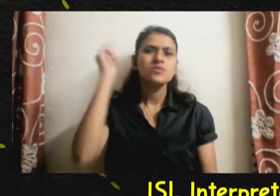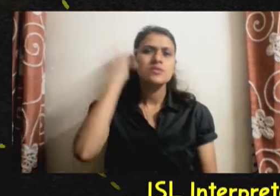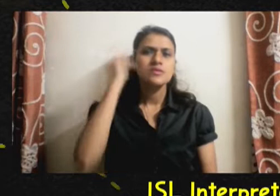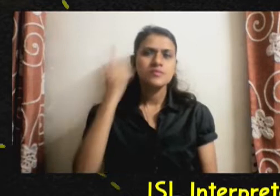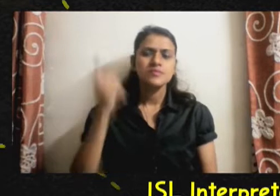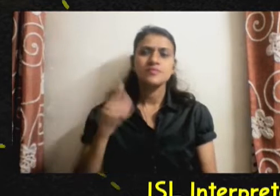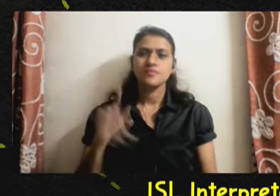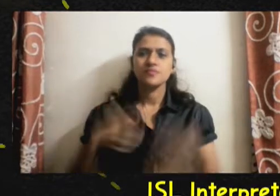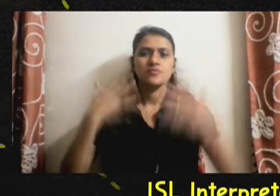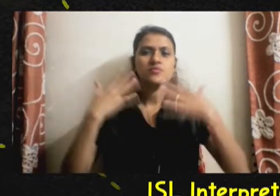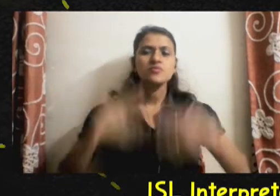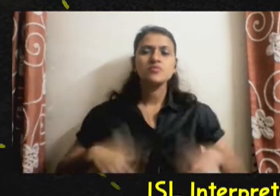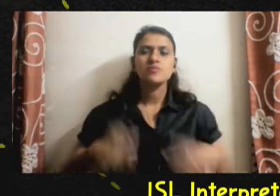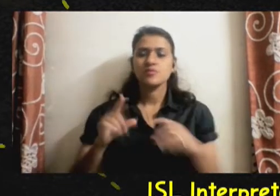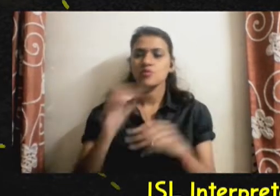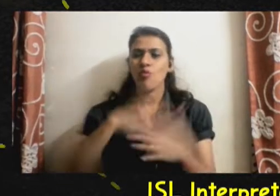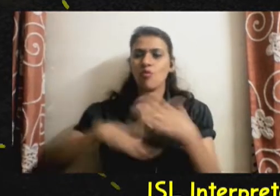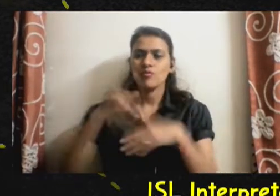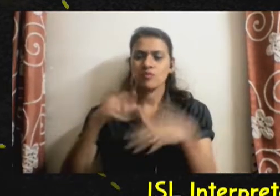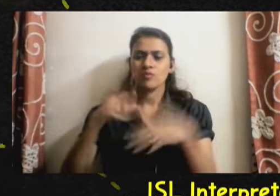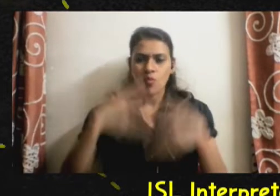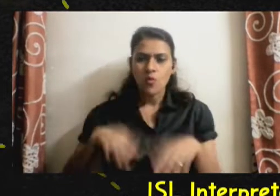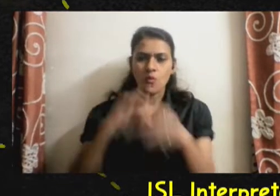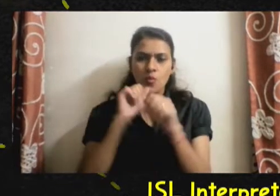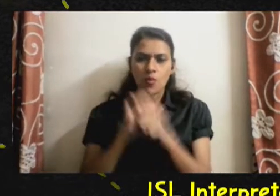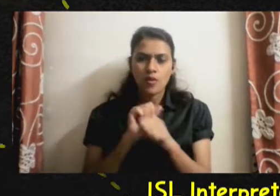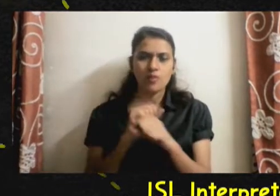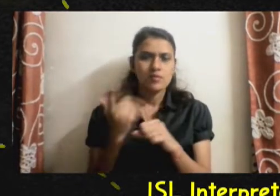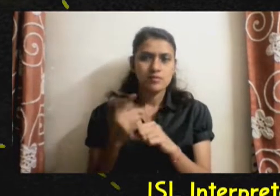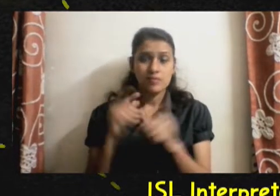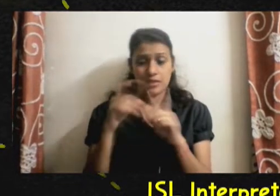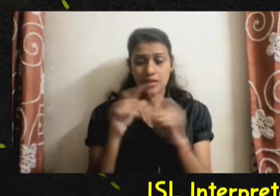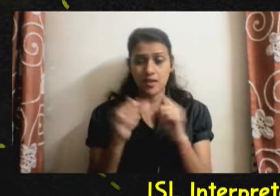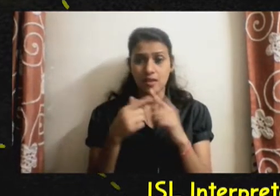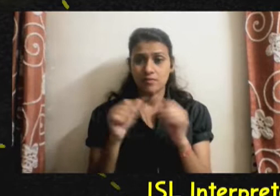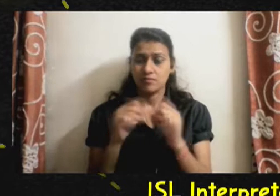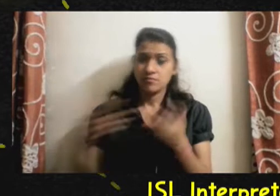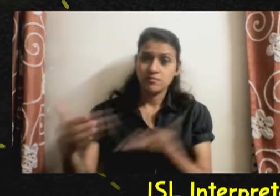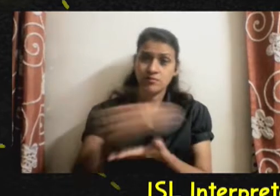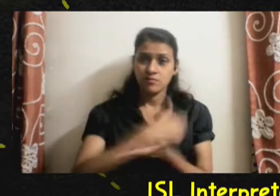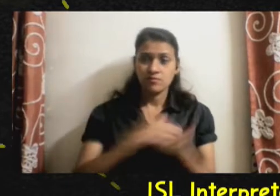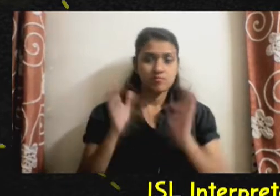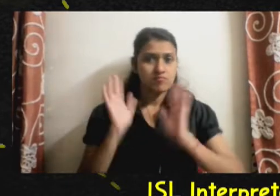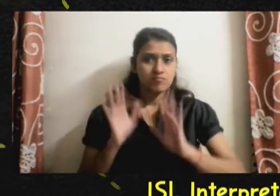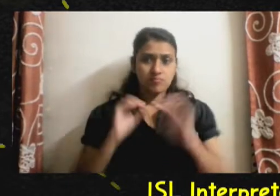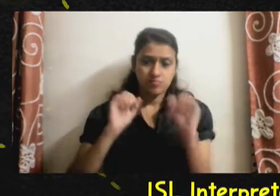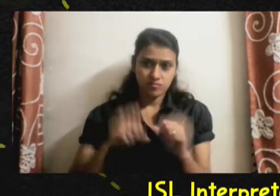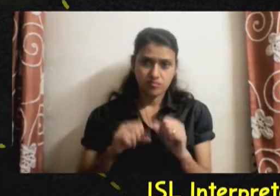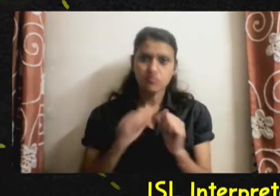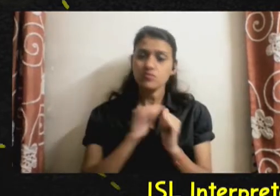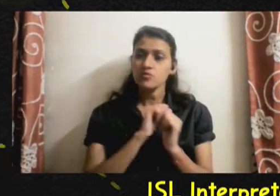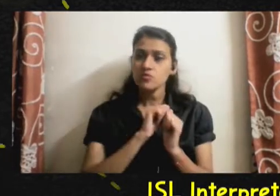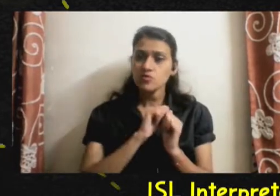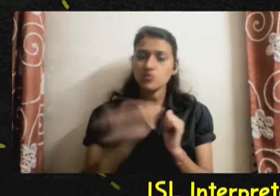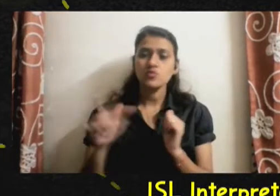as an organization. And I'd like to start with Biva, because big data sets of hackers, right? The idea that all of